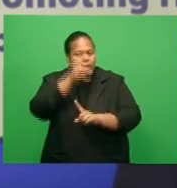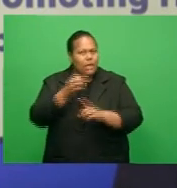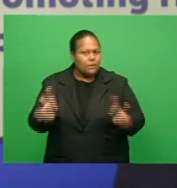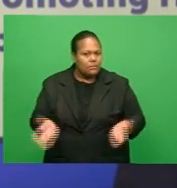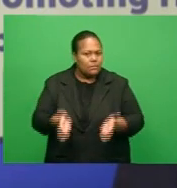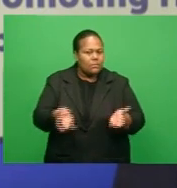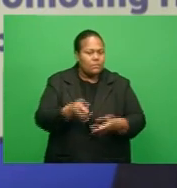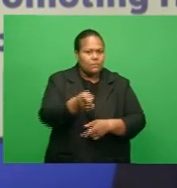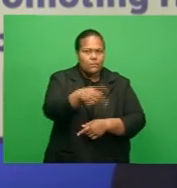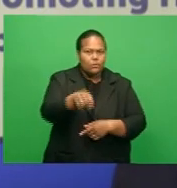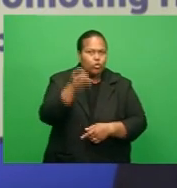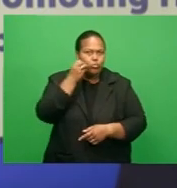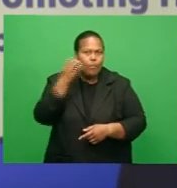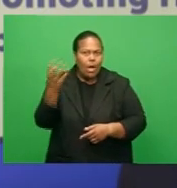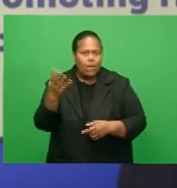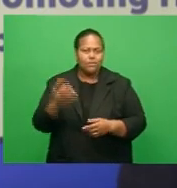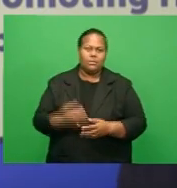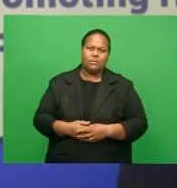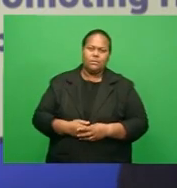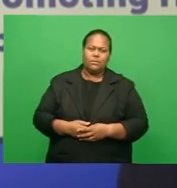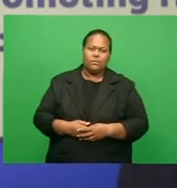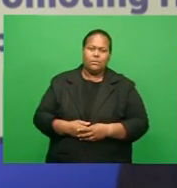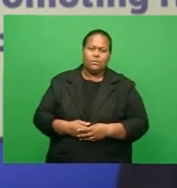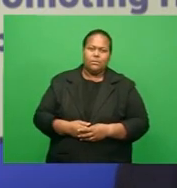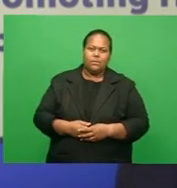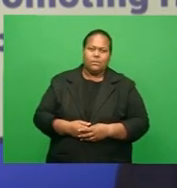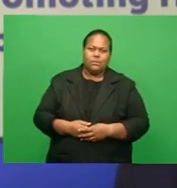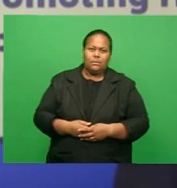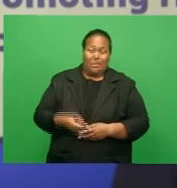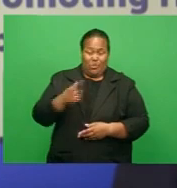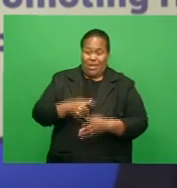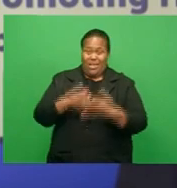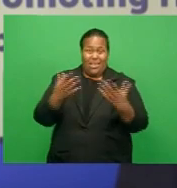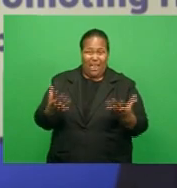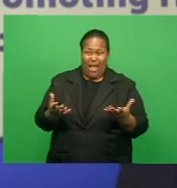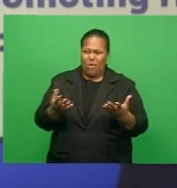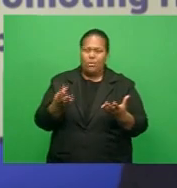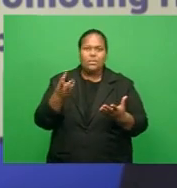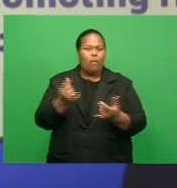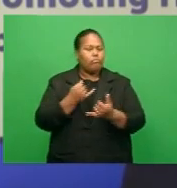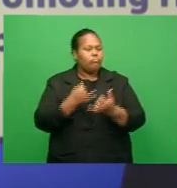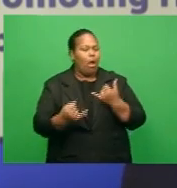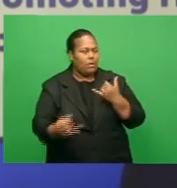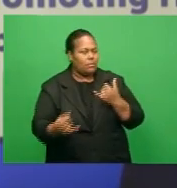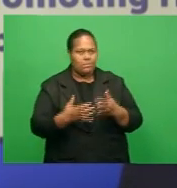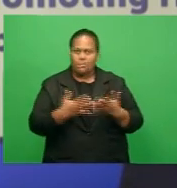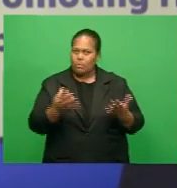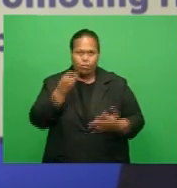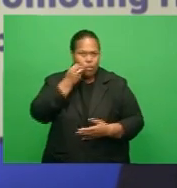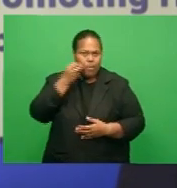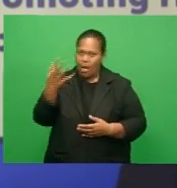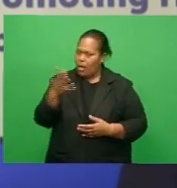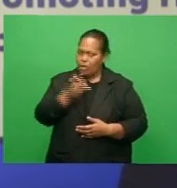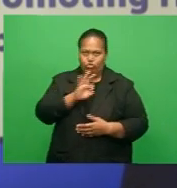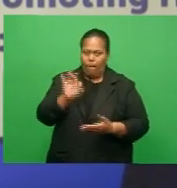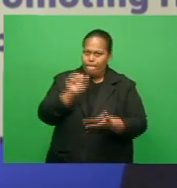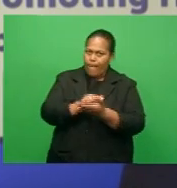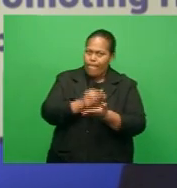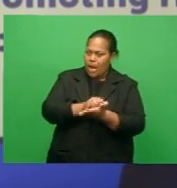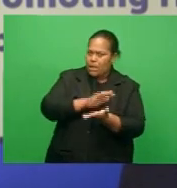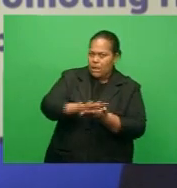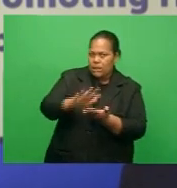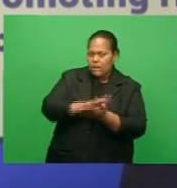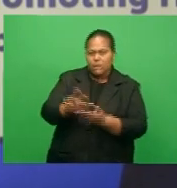about, because as I said, the deteriorating state of some of the supermarkets, they are not maintaining cleanliness, which